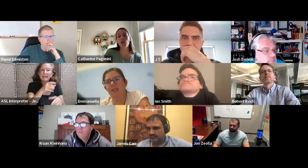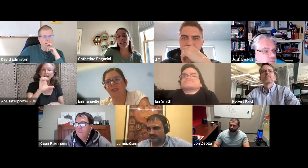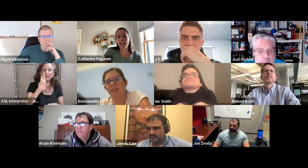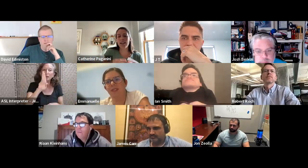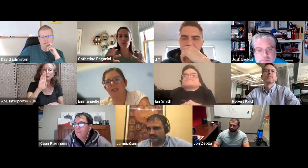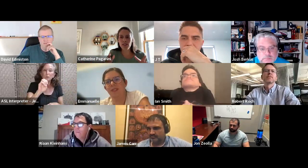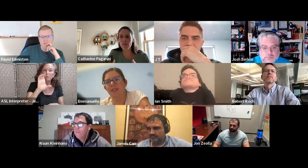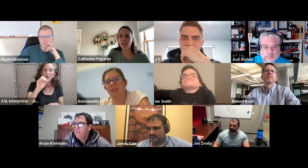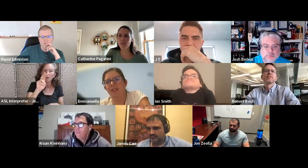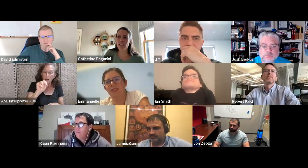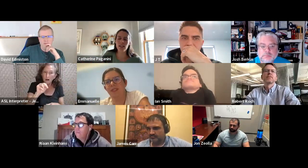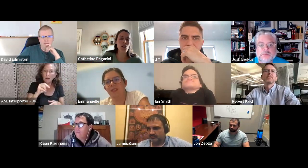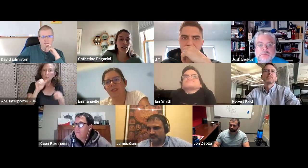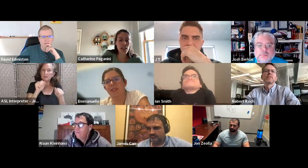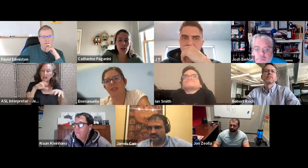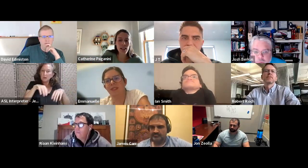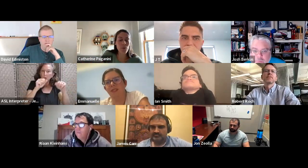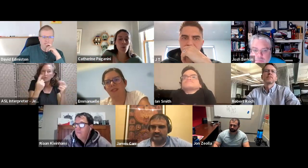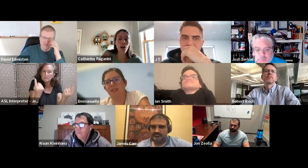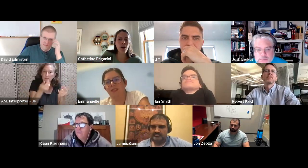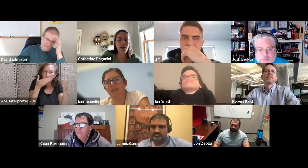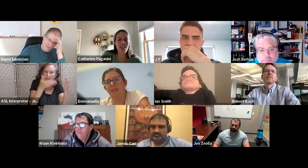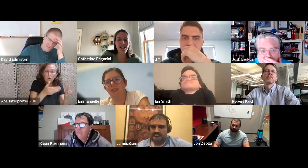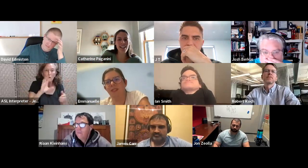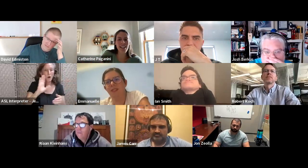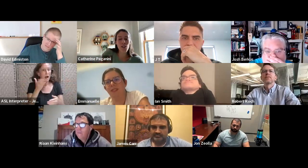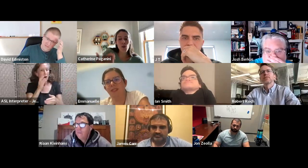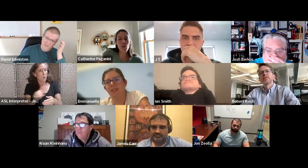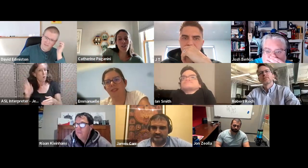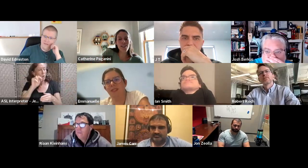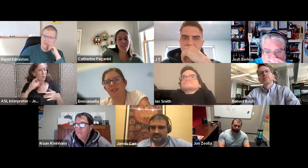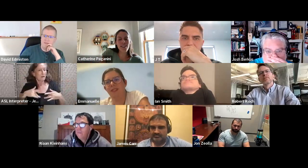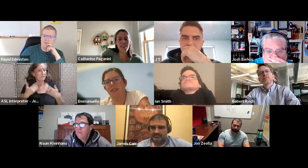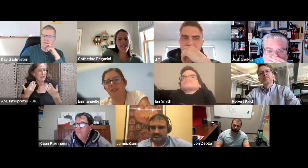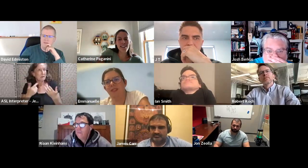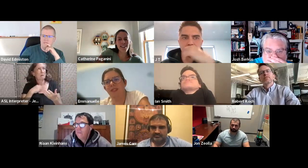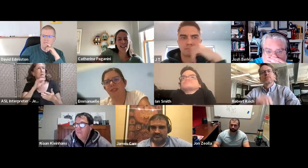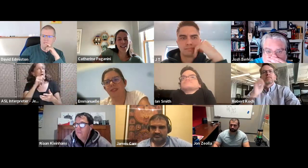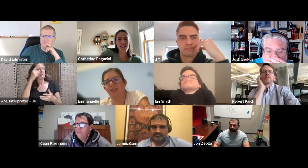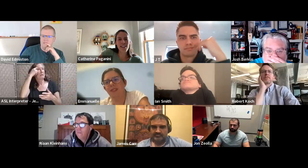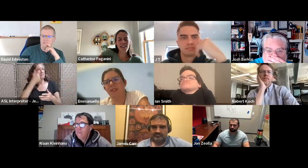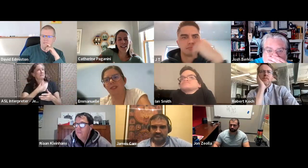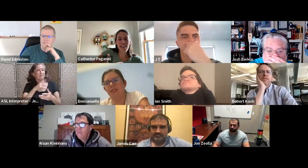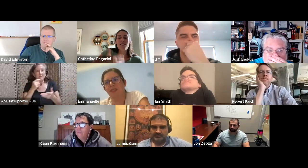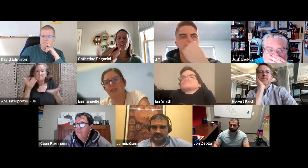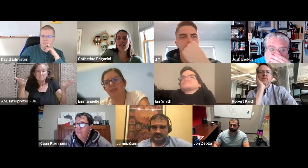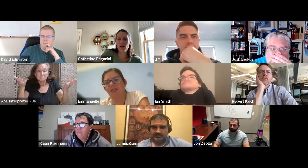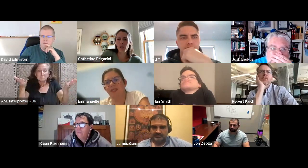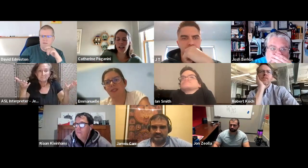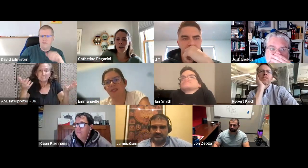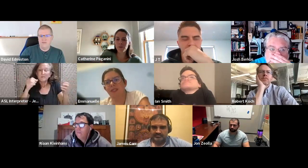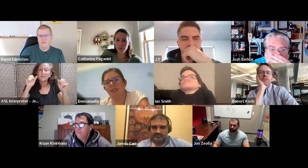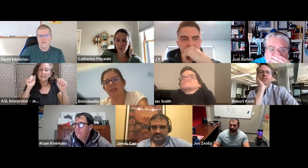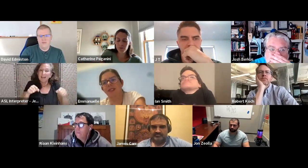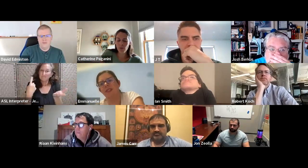else, you know, like a specific event. I did not think about that, but why not? But it's like, those are like, I think these are things that